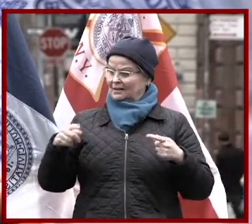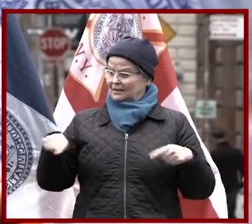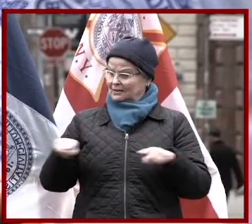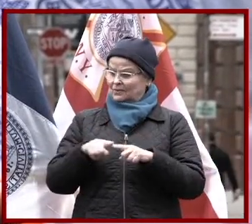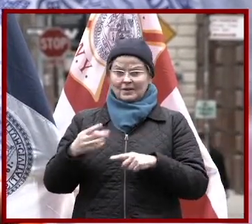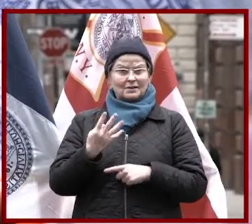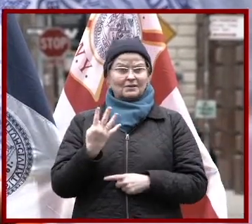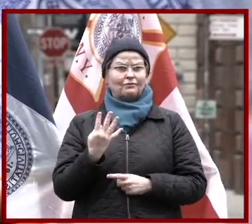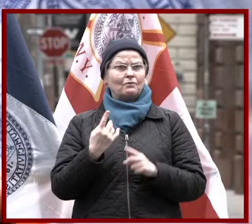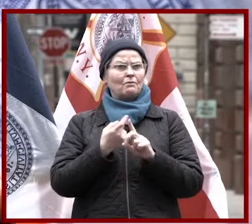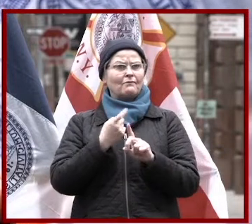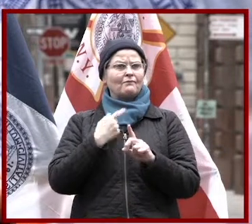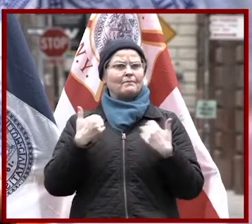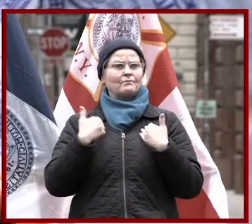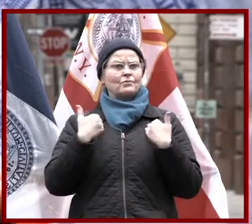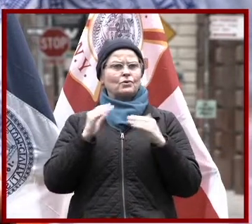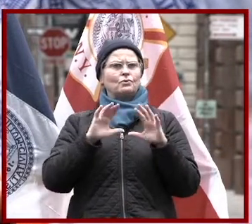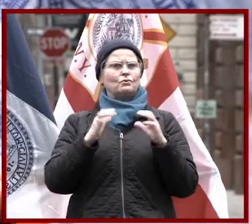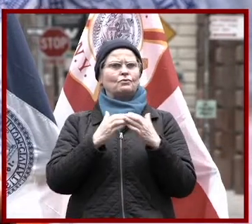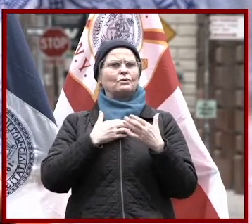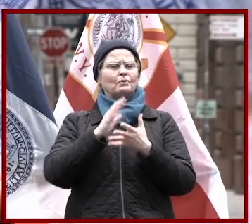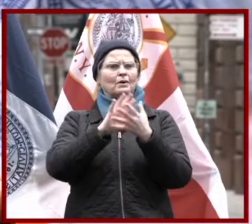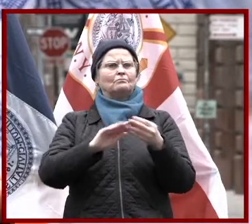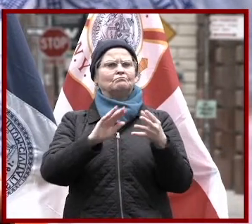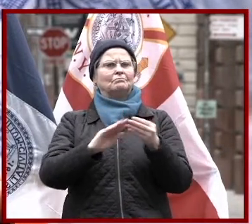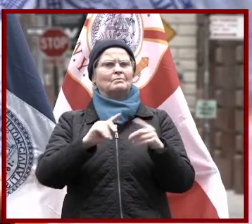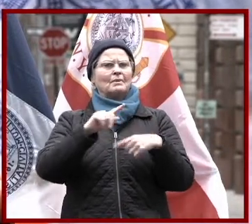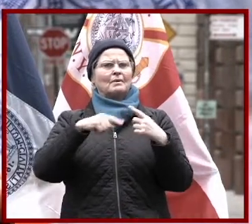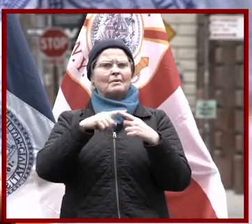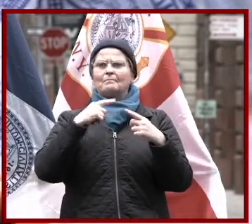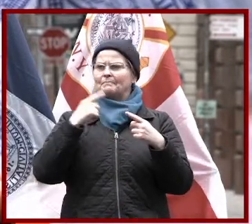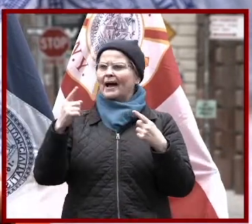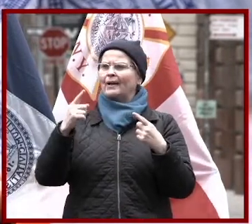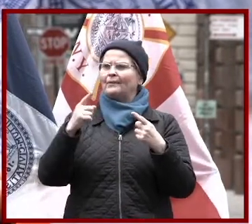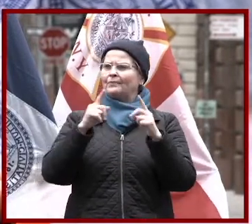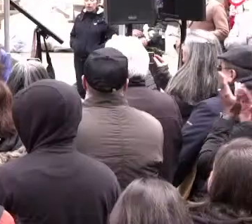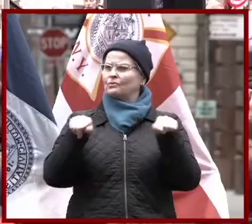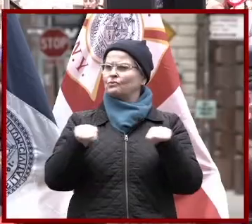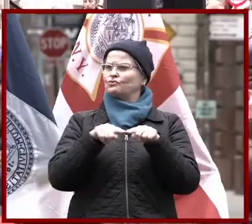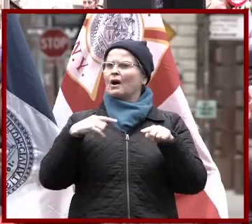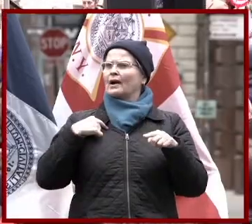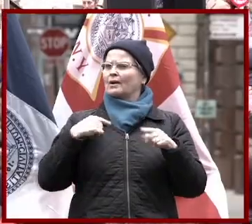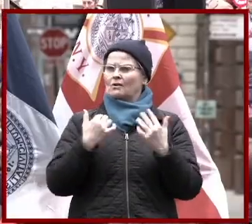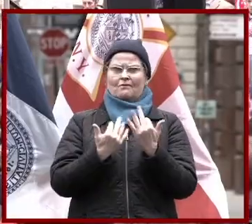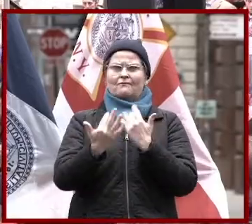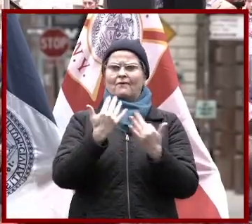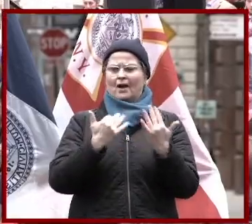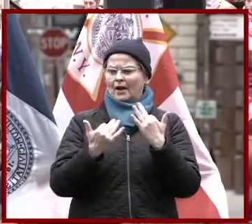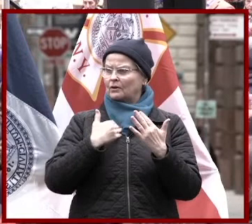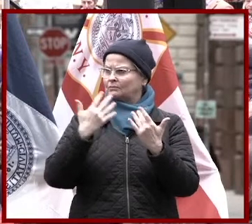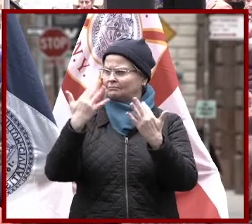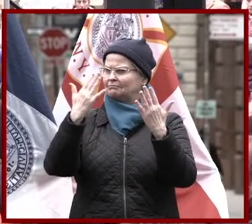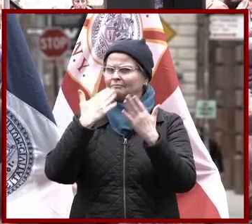group will tell a story about the Triangle Fire. Let's give them a round of applause and thank them for being with us.